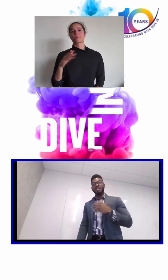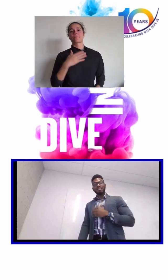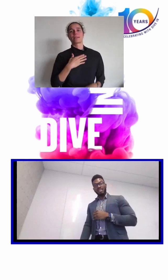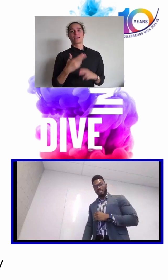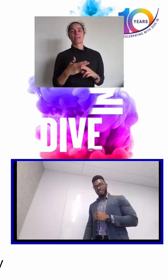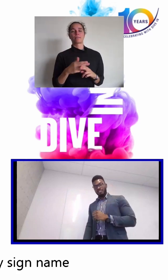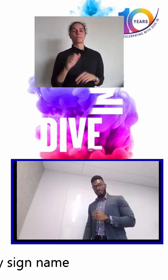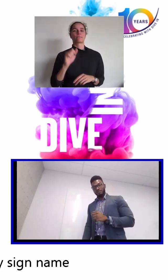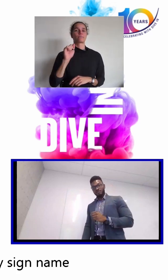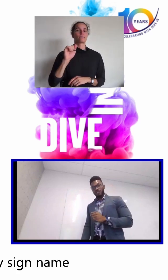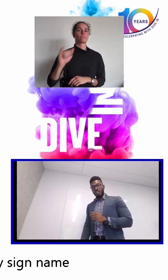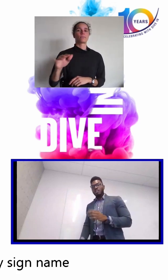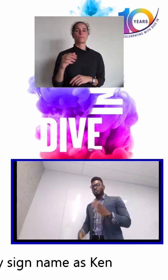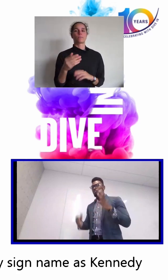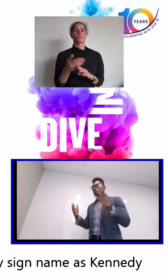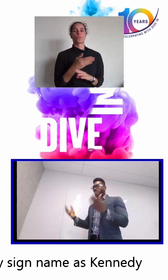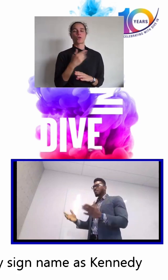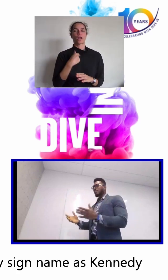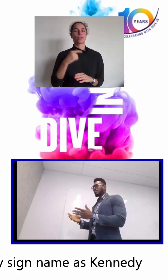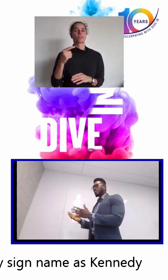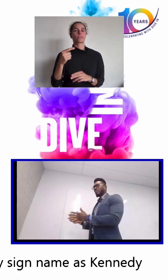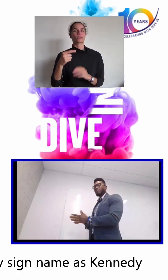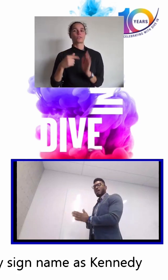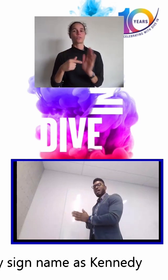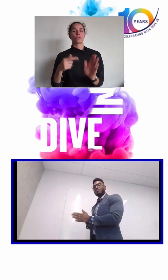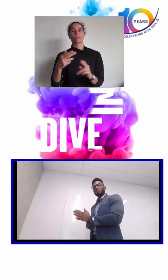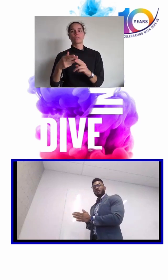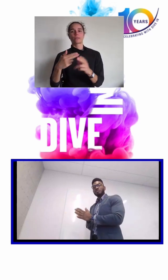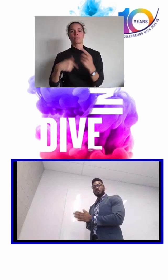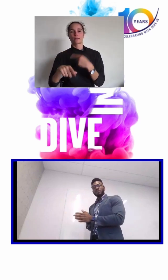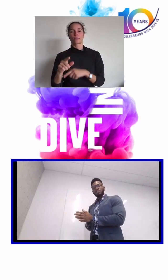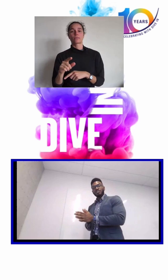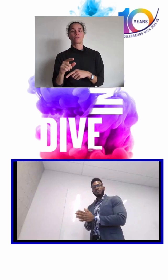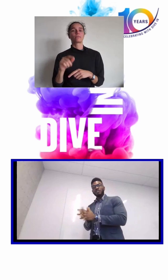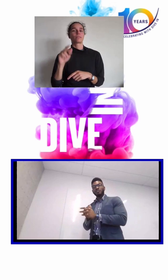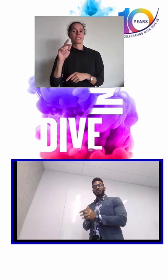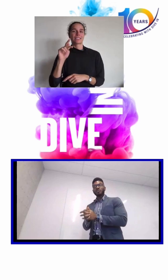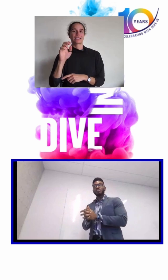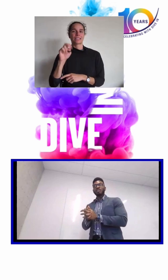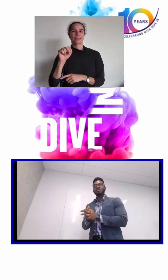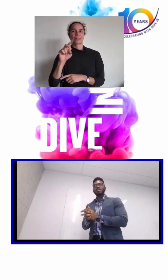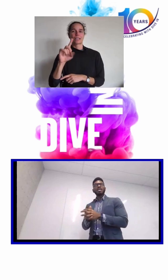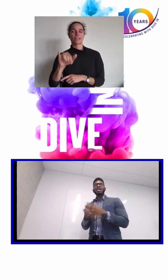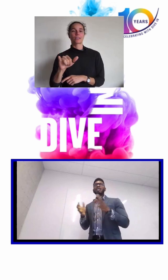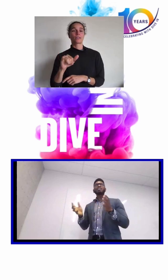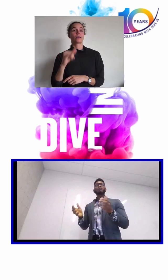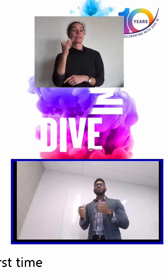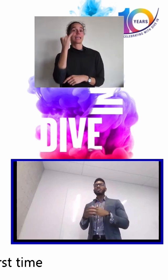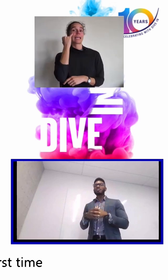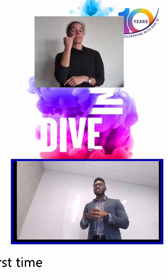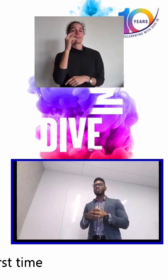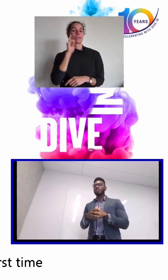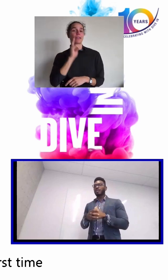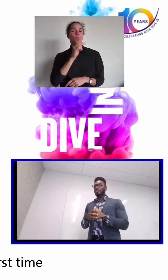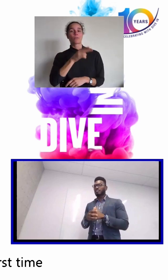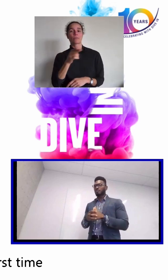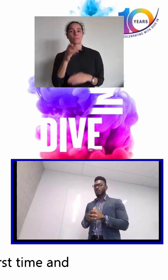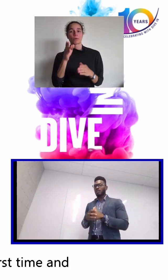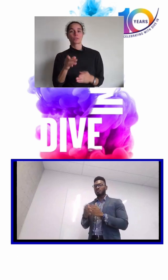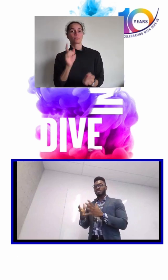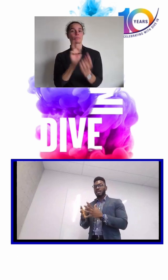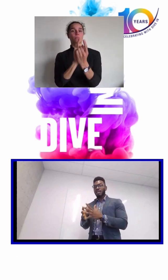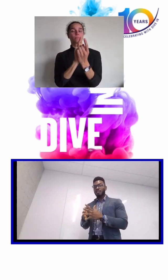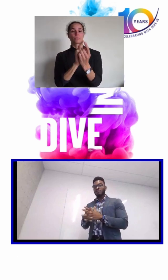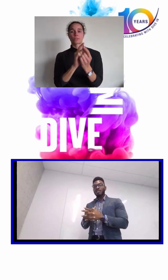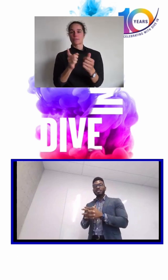name as Kennedy. So you meet a deaf or hard of hearing person for the first time, and there are words that you can't